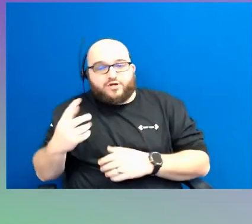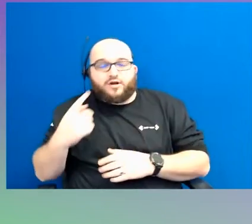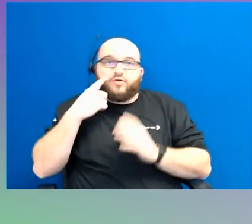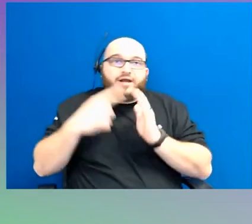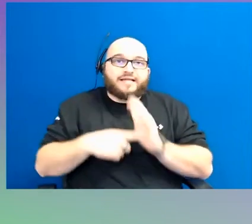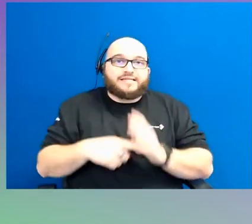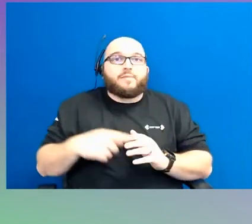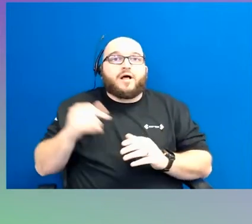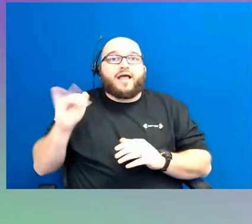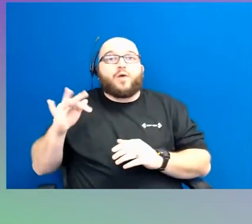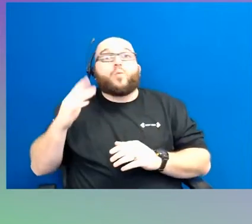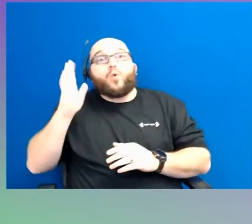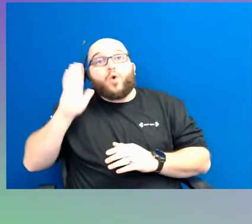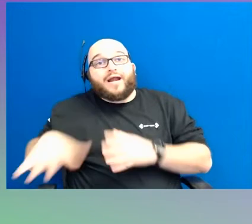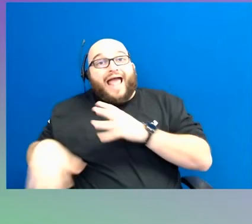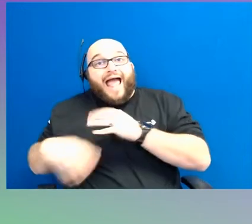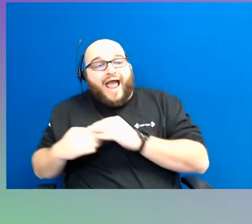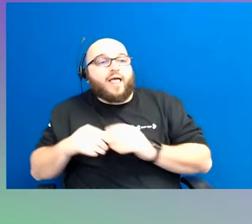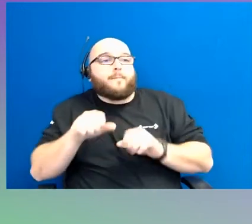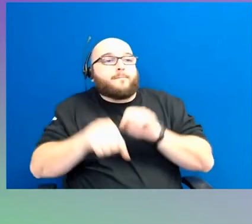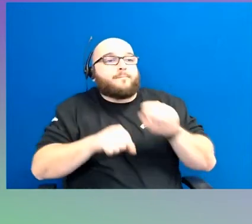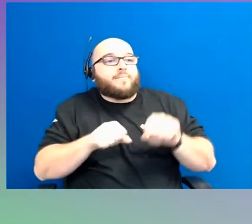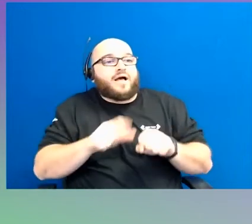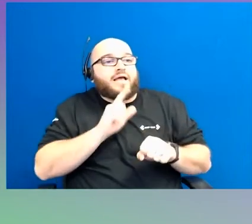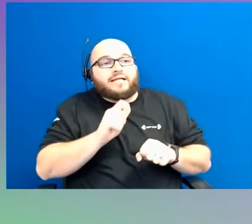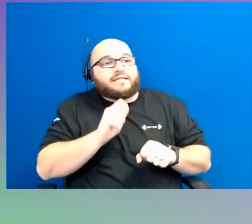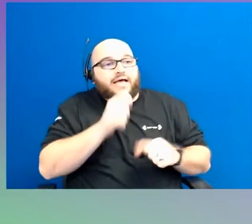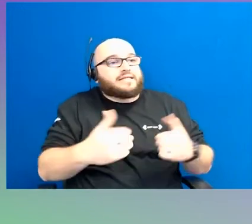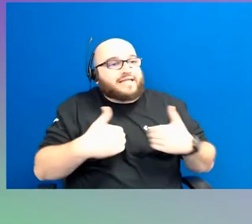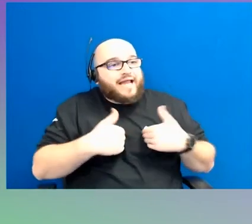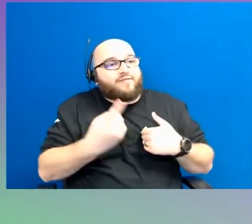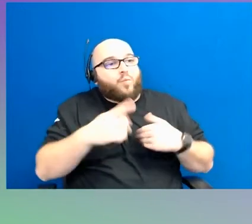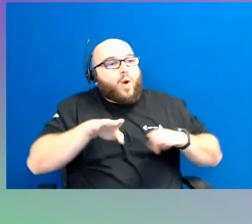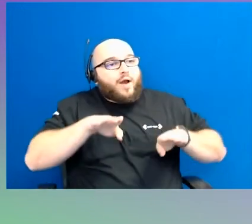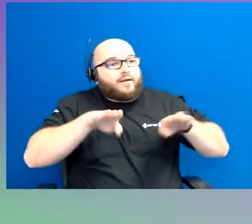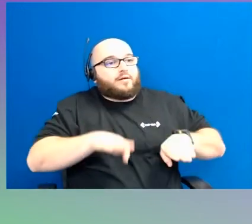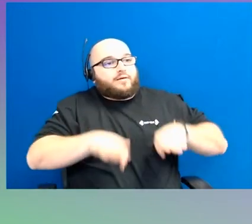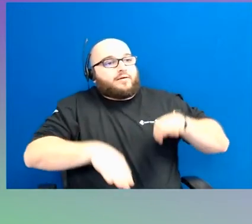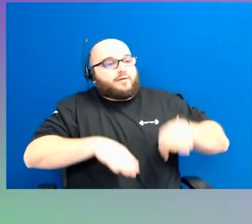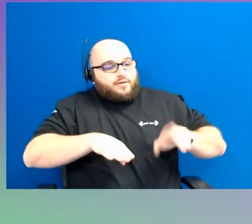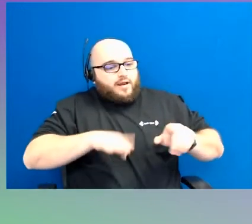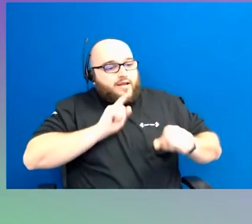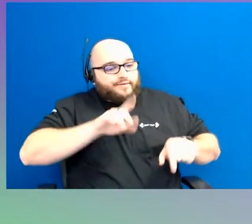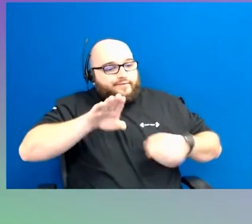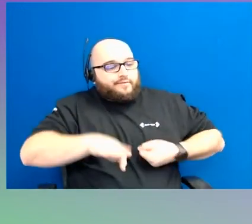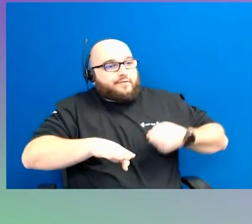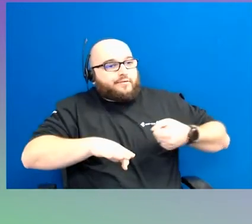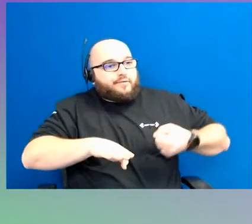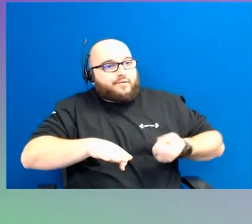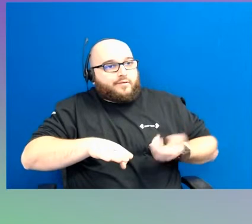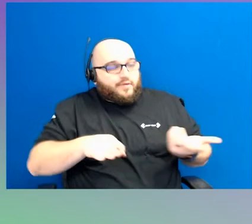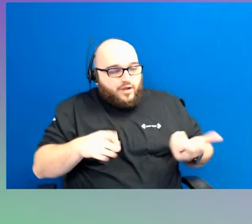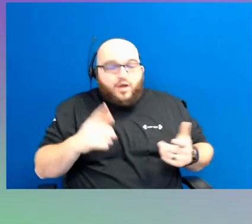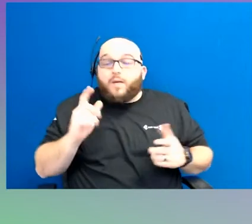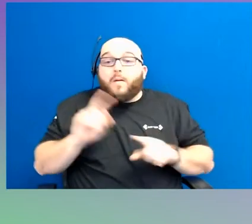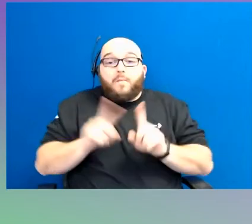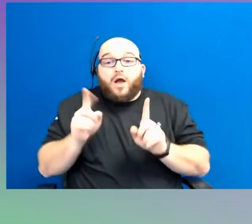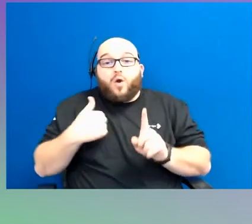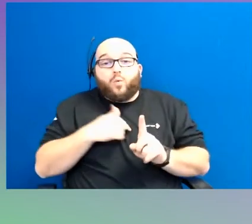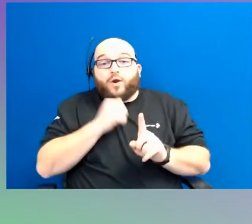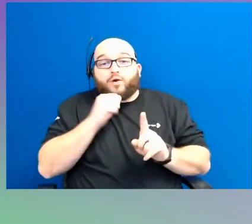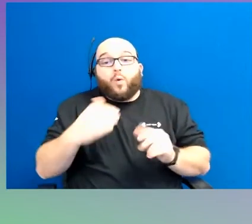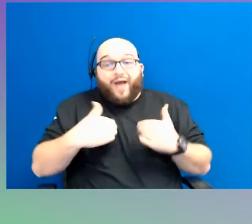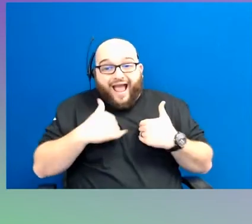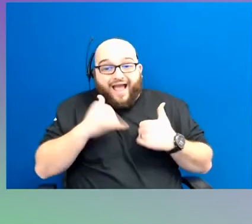pedal. But right now we don't have this information available, so a blind person could